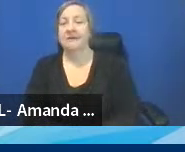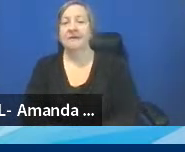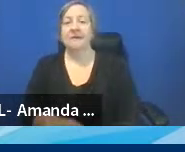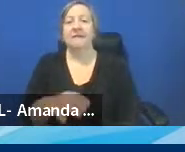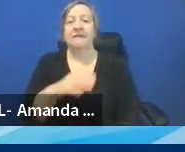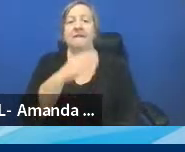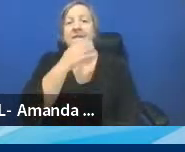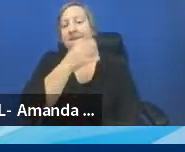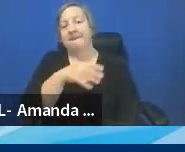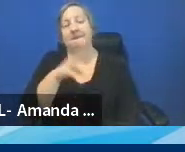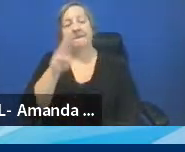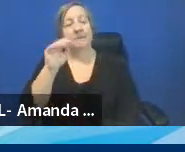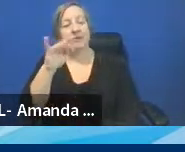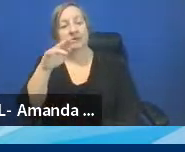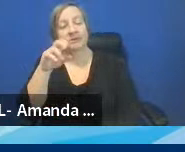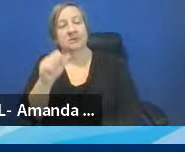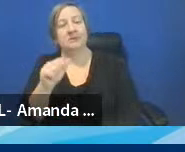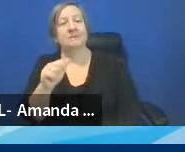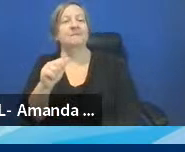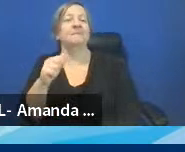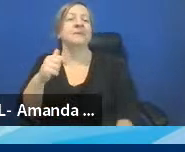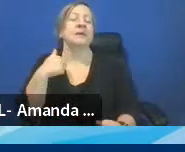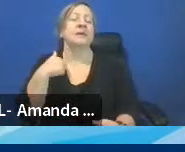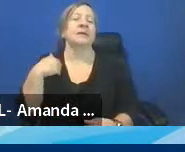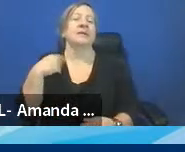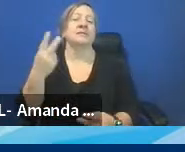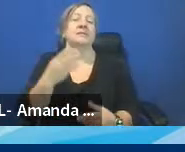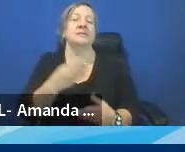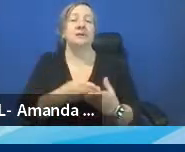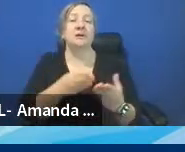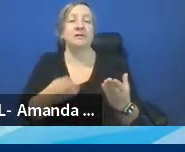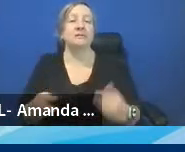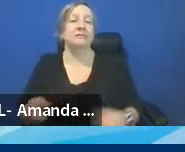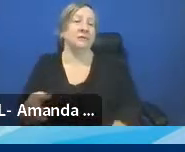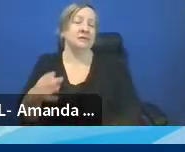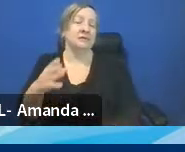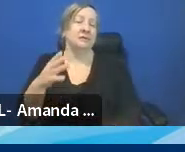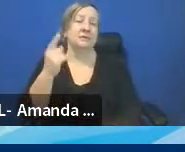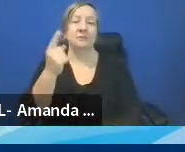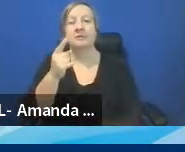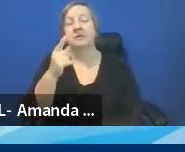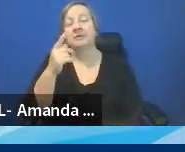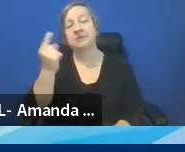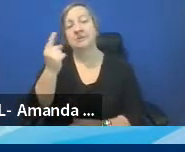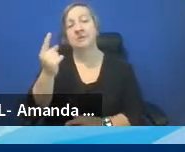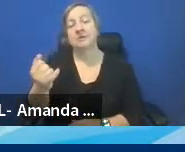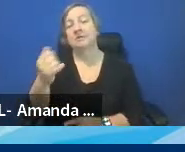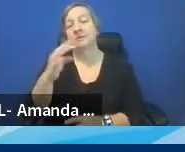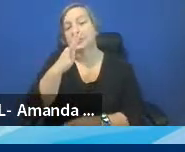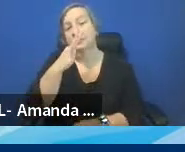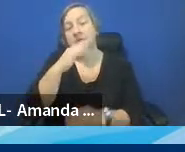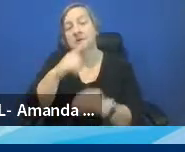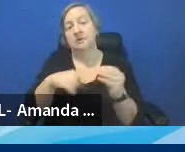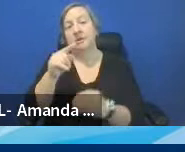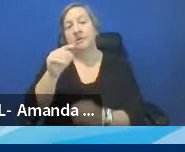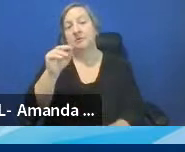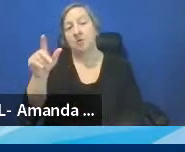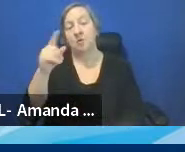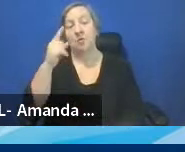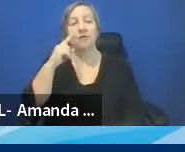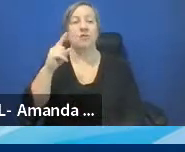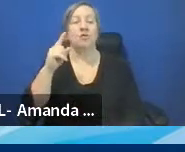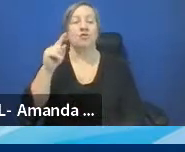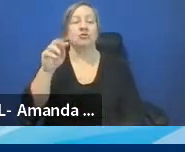Martha. Yeah, so I have two things. One is somebody was talking about tolling for